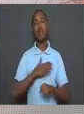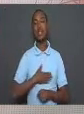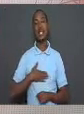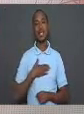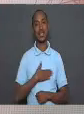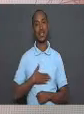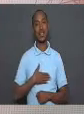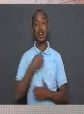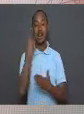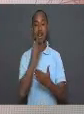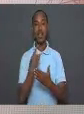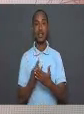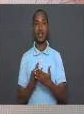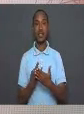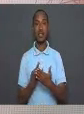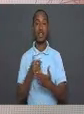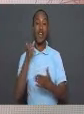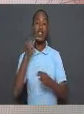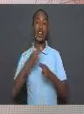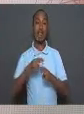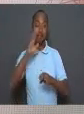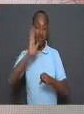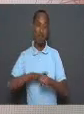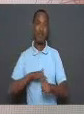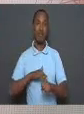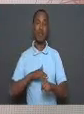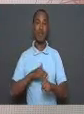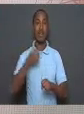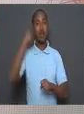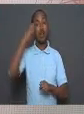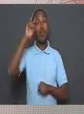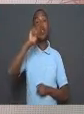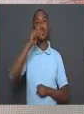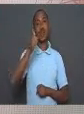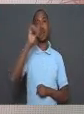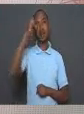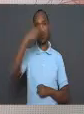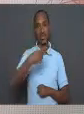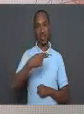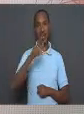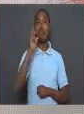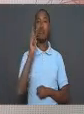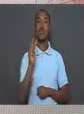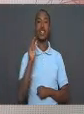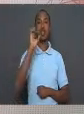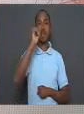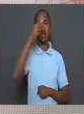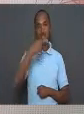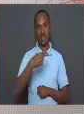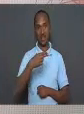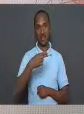Please list the alternative names for sodium hydroxide, potassium